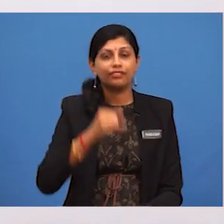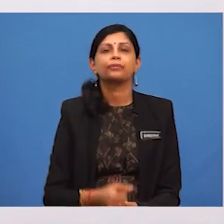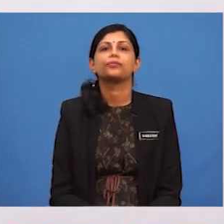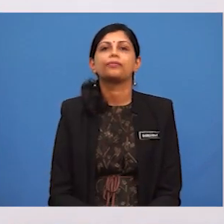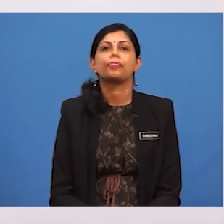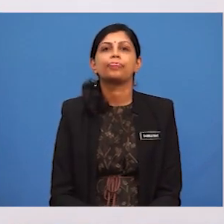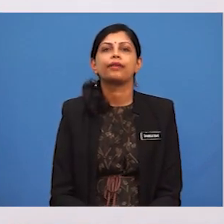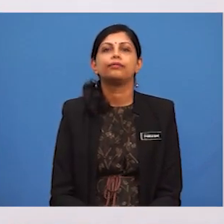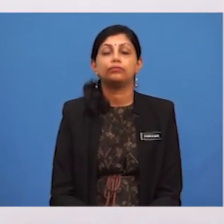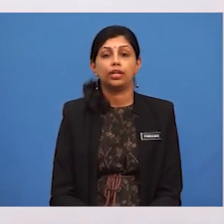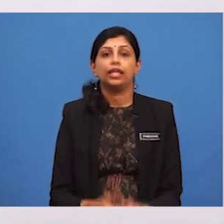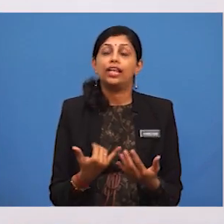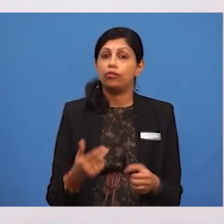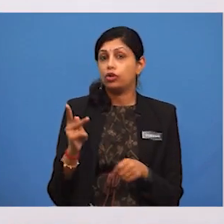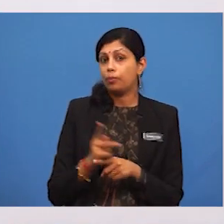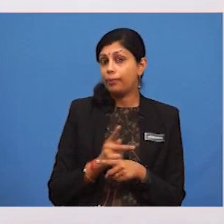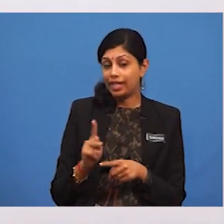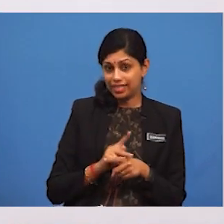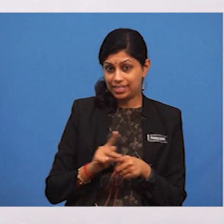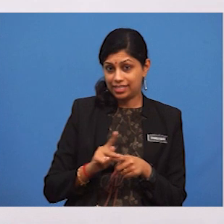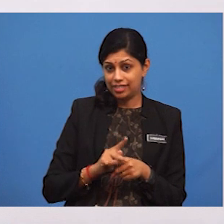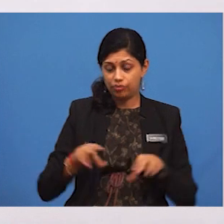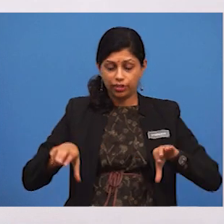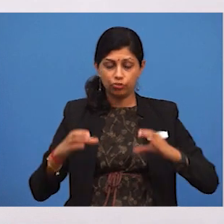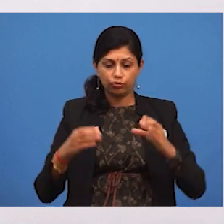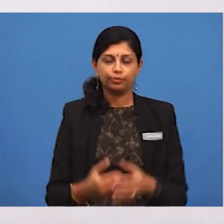Here is a practice that I would like you to do.